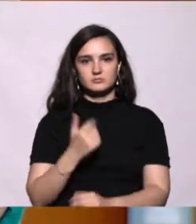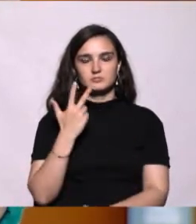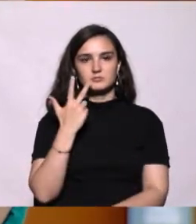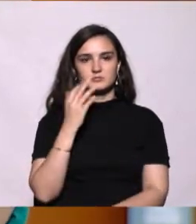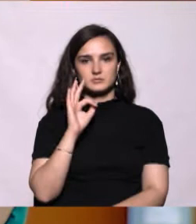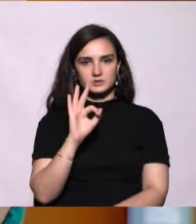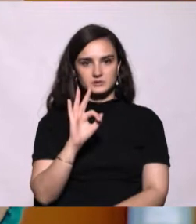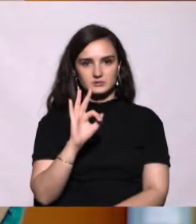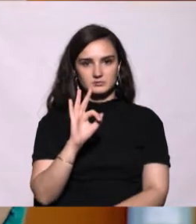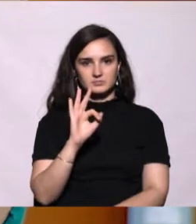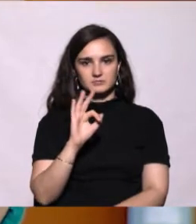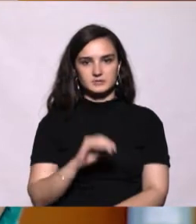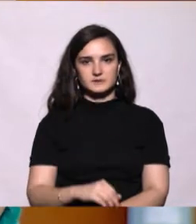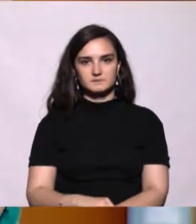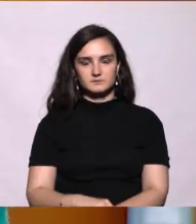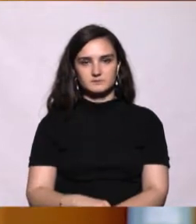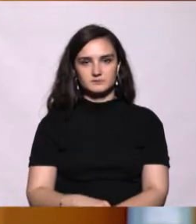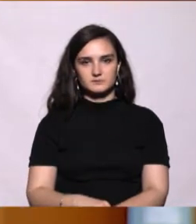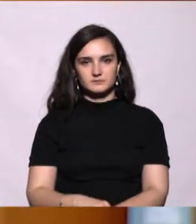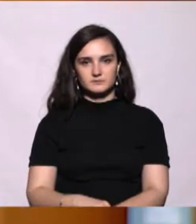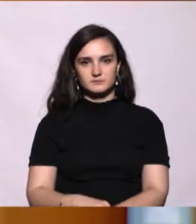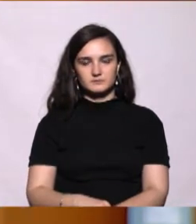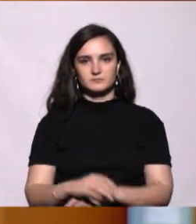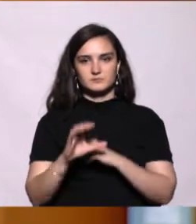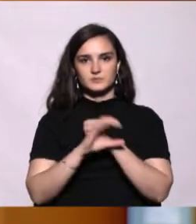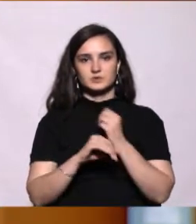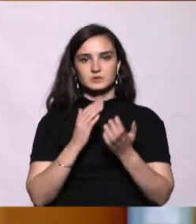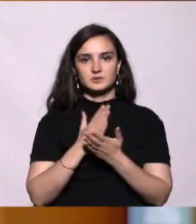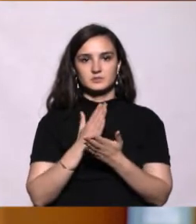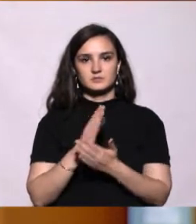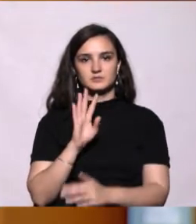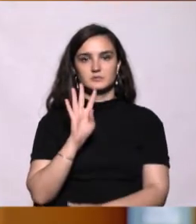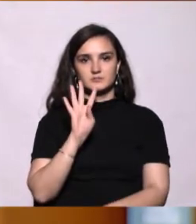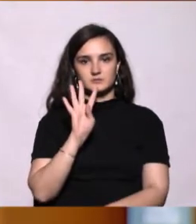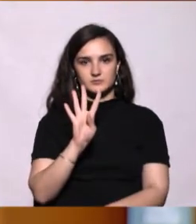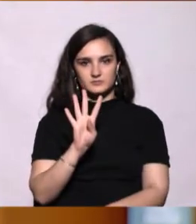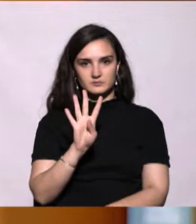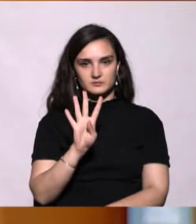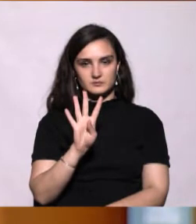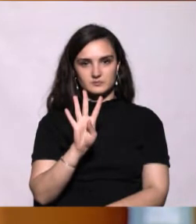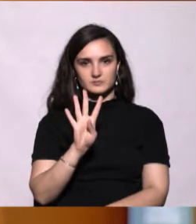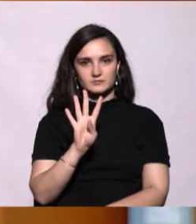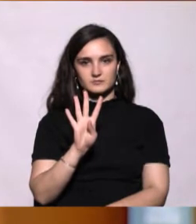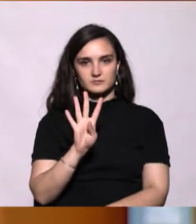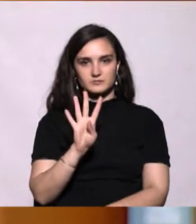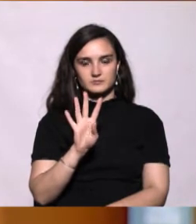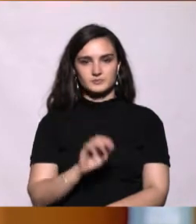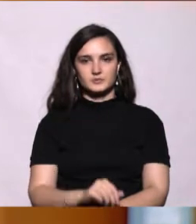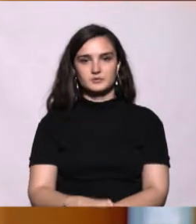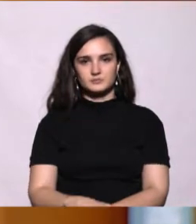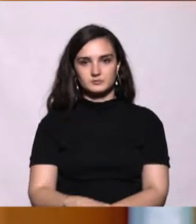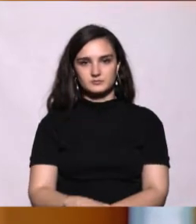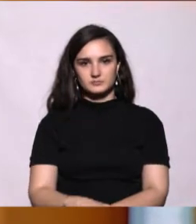Three, good. And the last one is four.